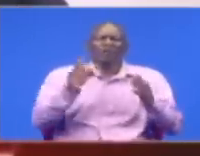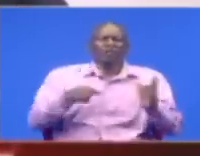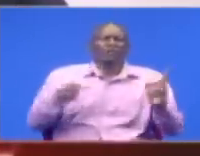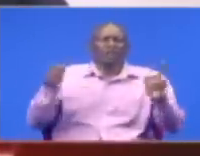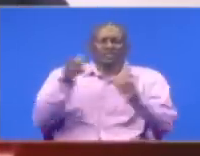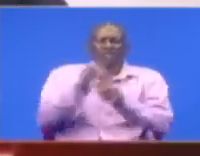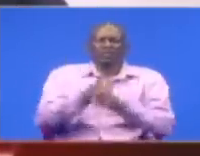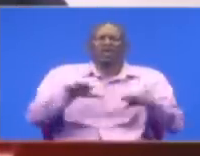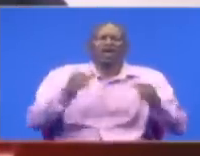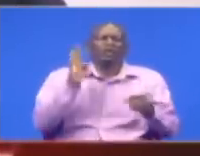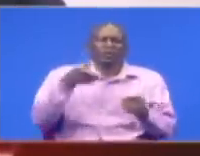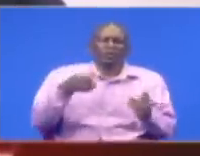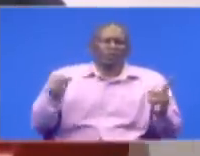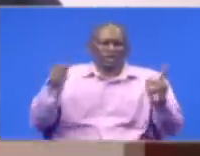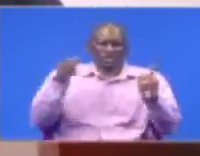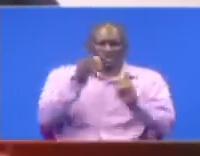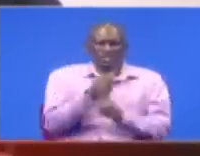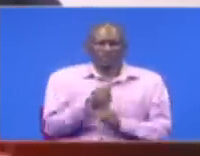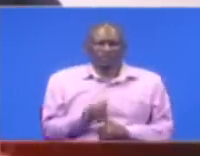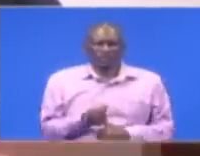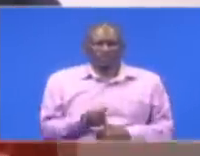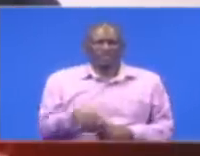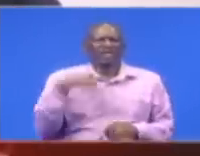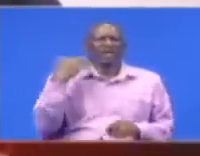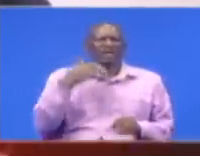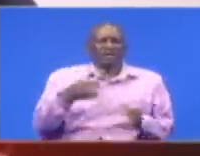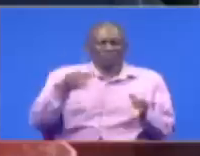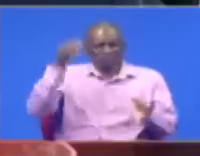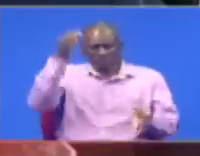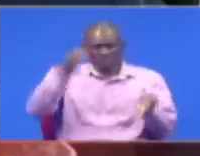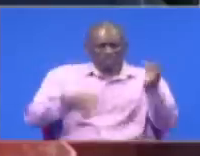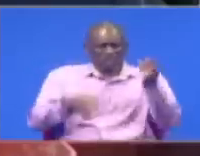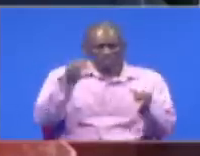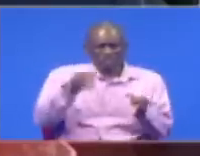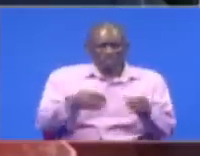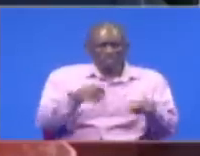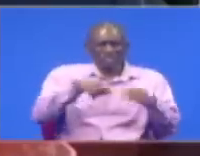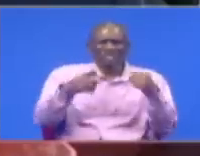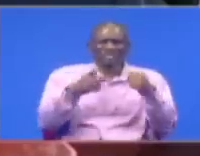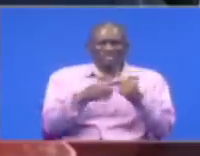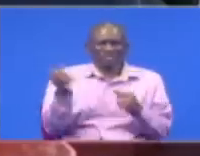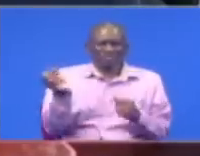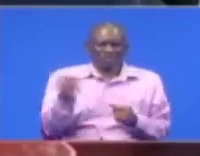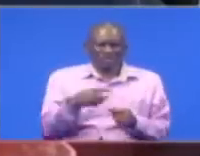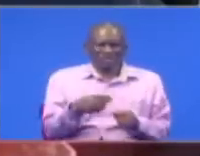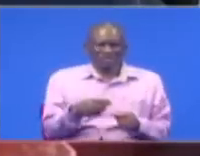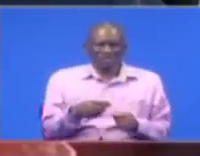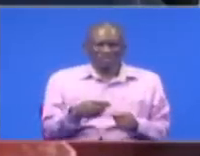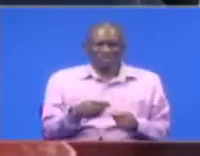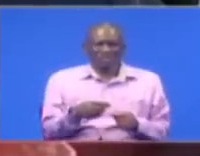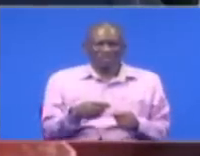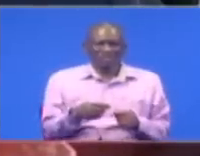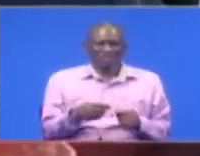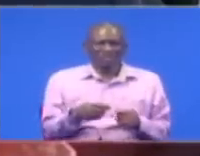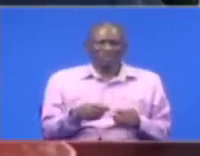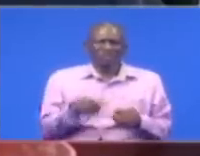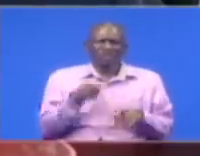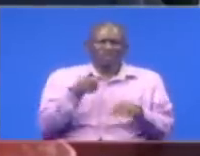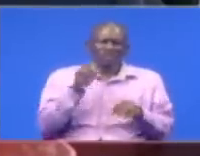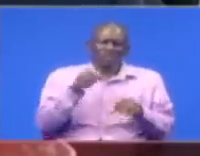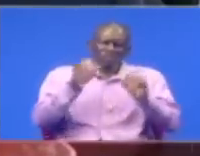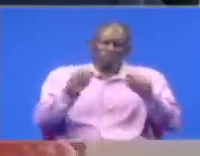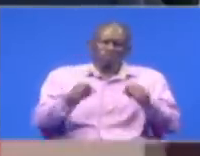achieve a criminal determination within 6 months? Will Chief